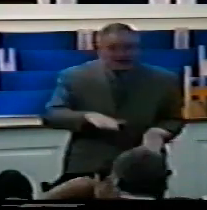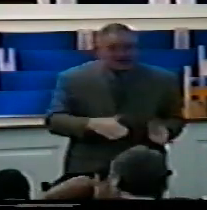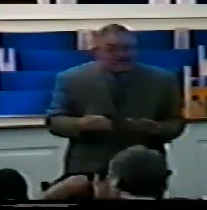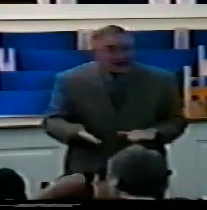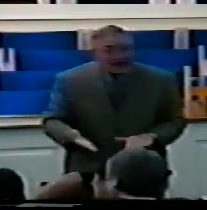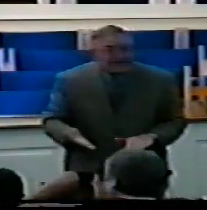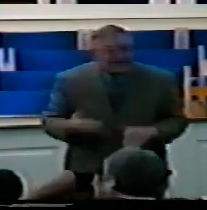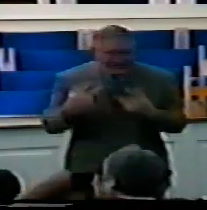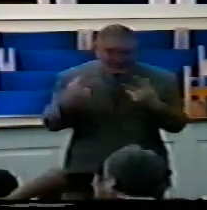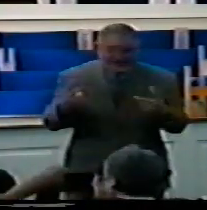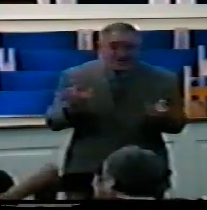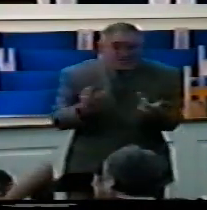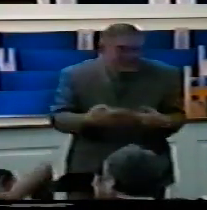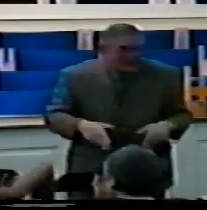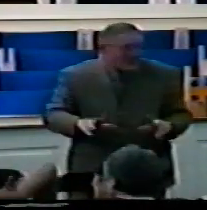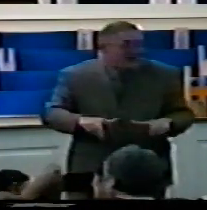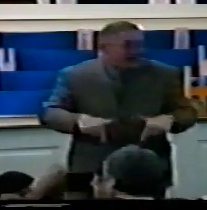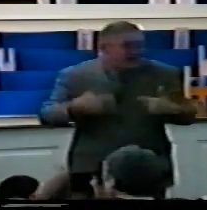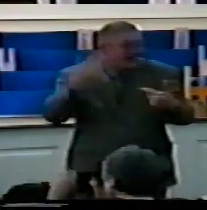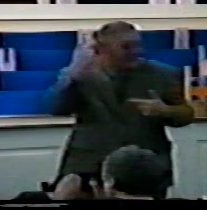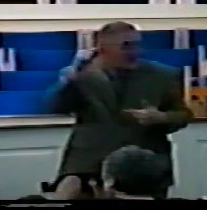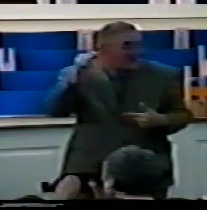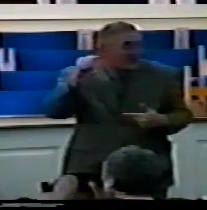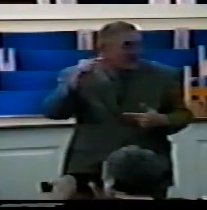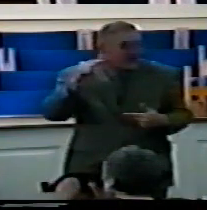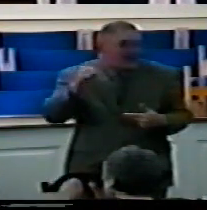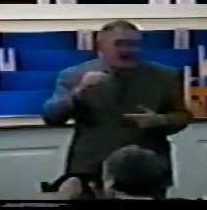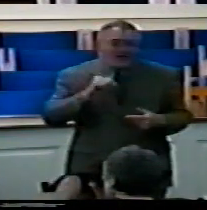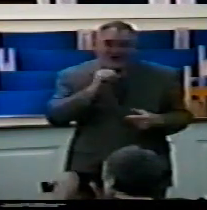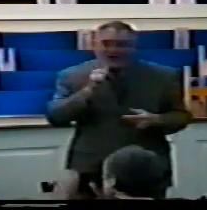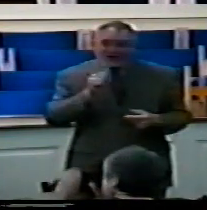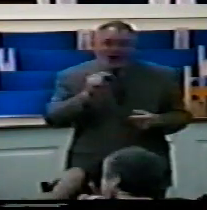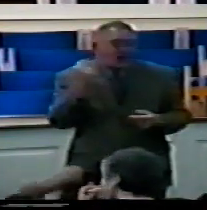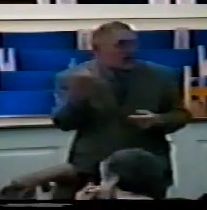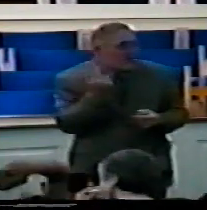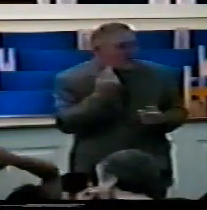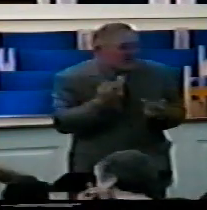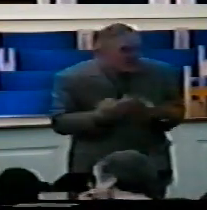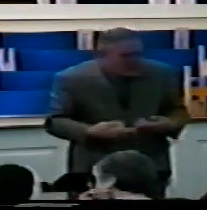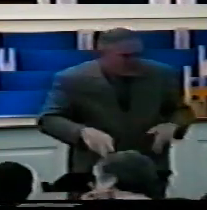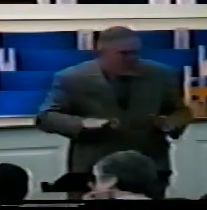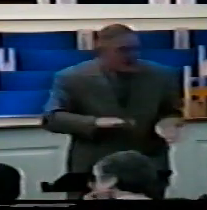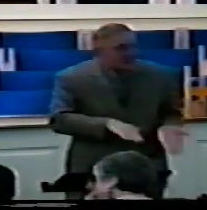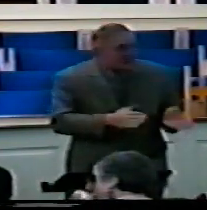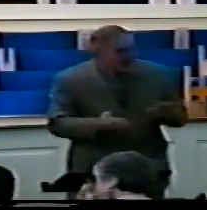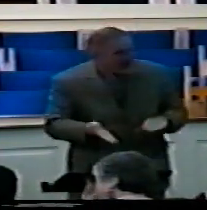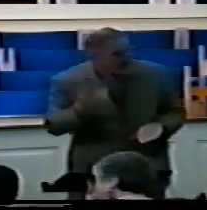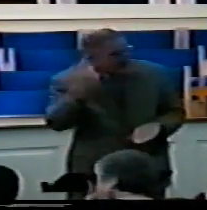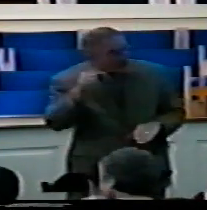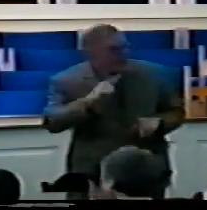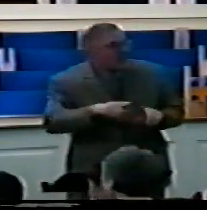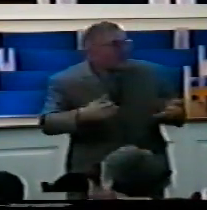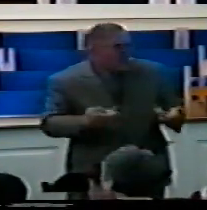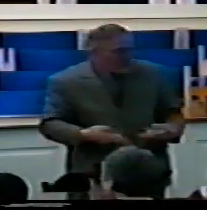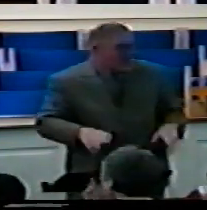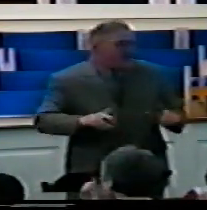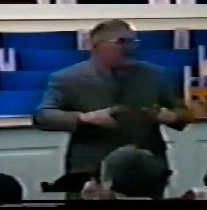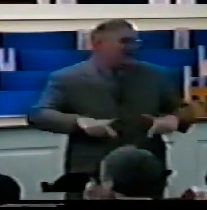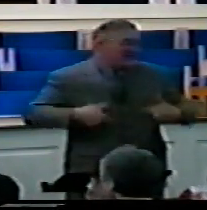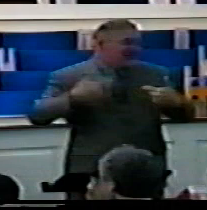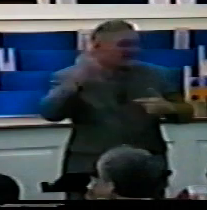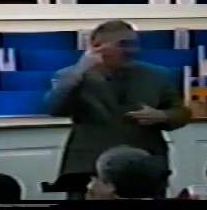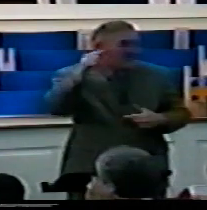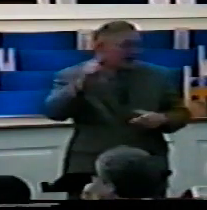worth living for? Not only worth dying for, but worth living for.